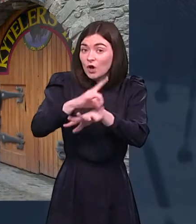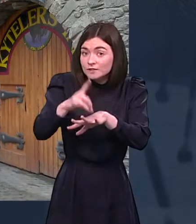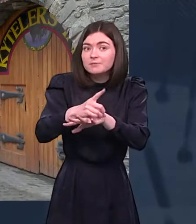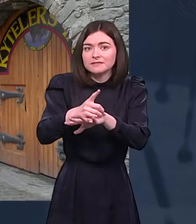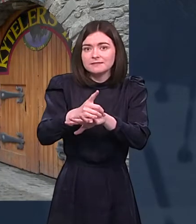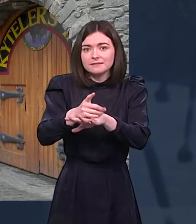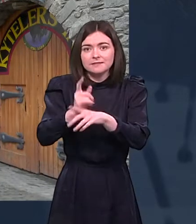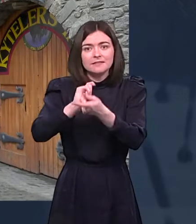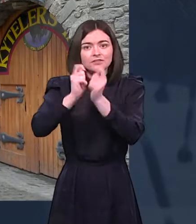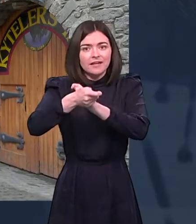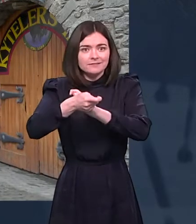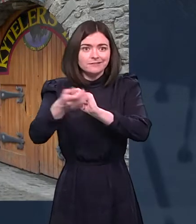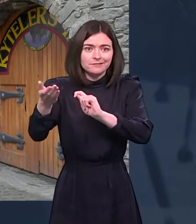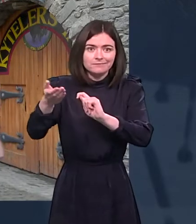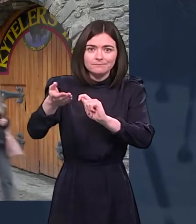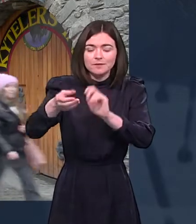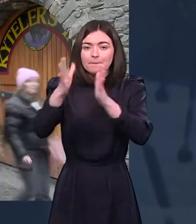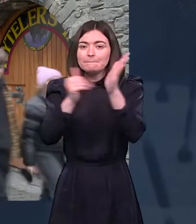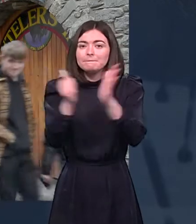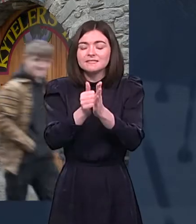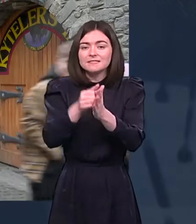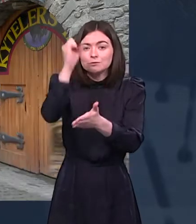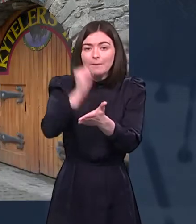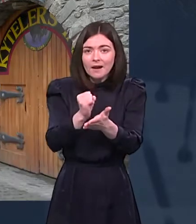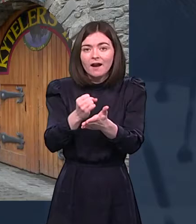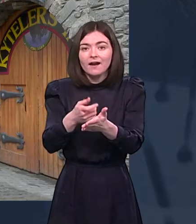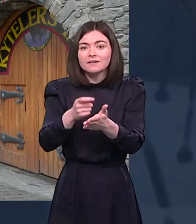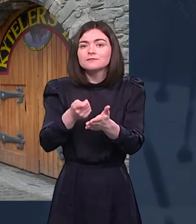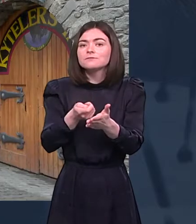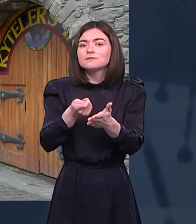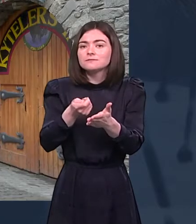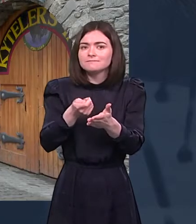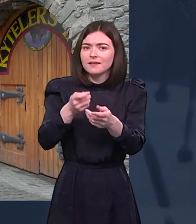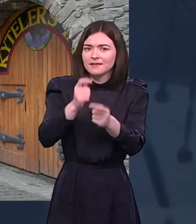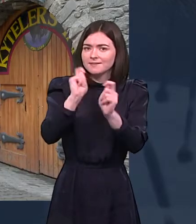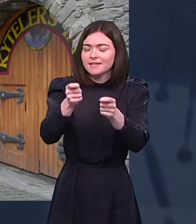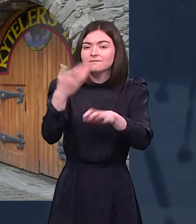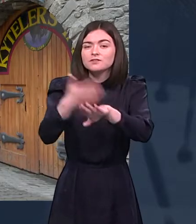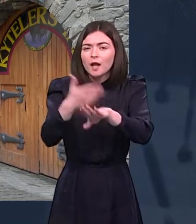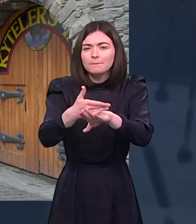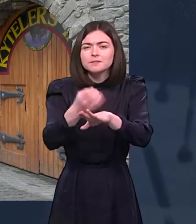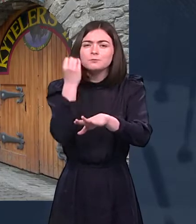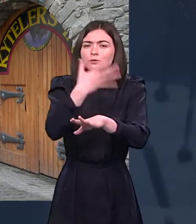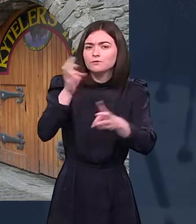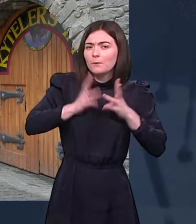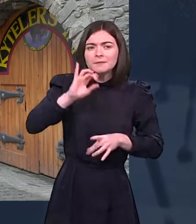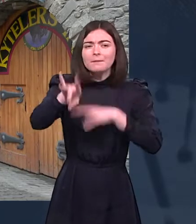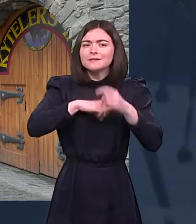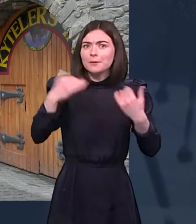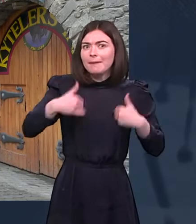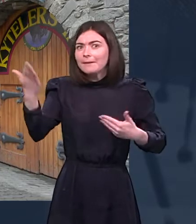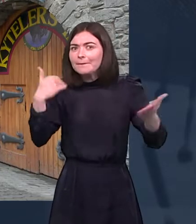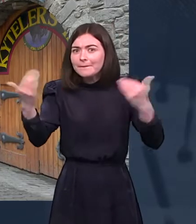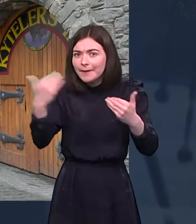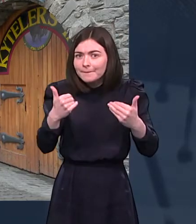to entice all the local men in to spend their hard-earned money. But it wasn't until her 4th husband died that the